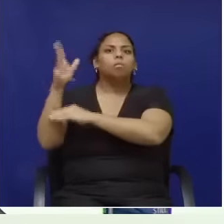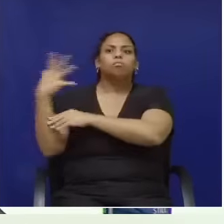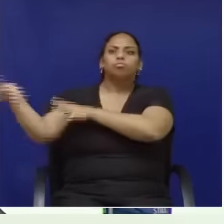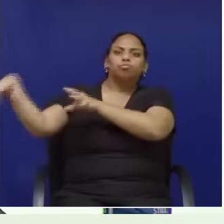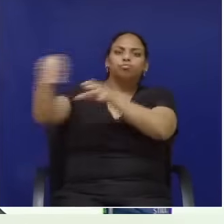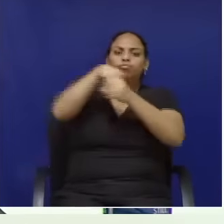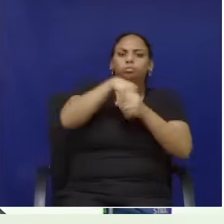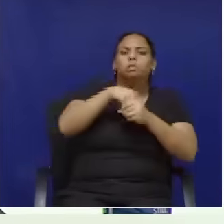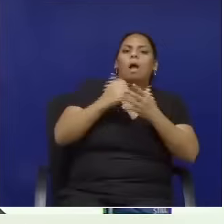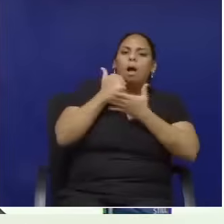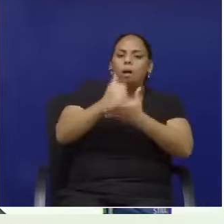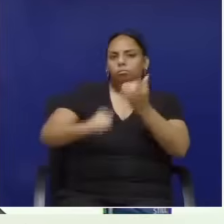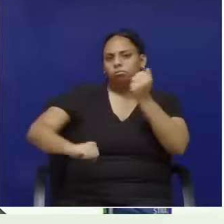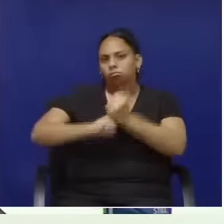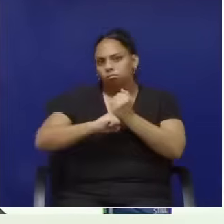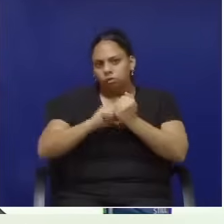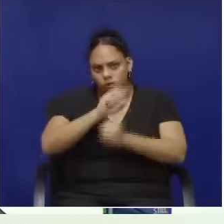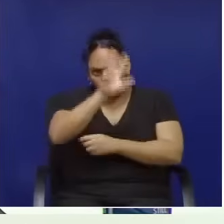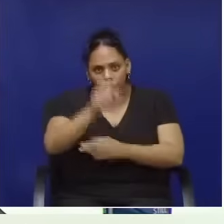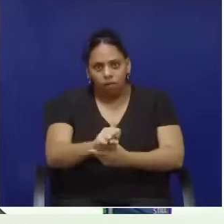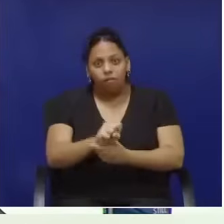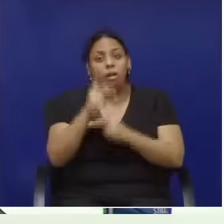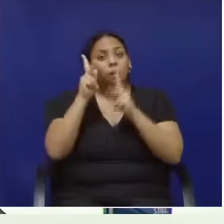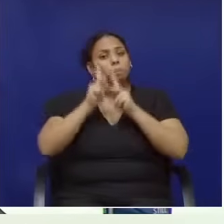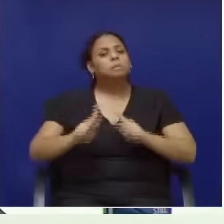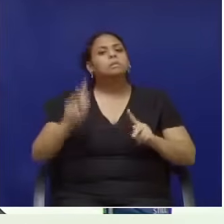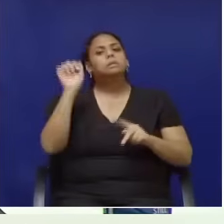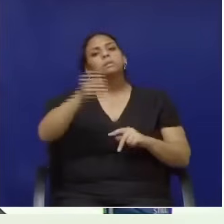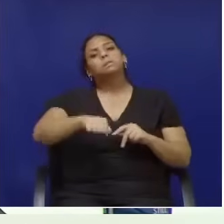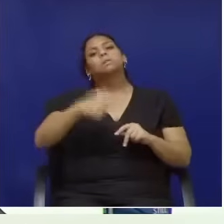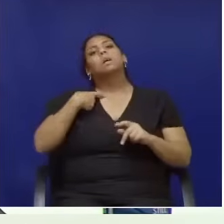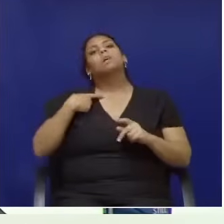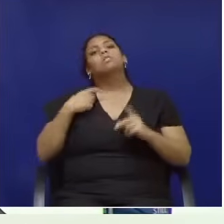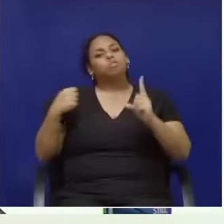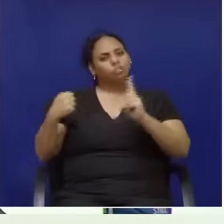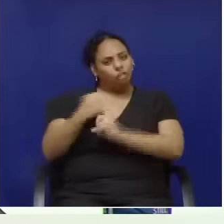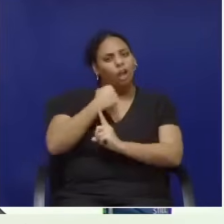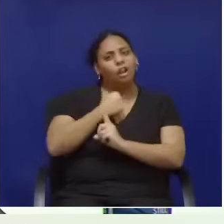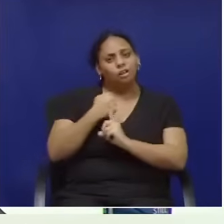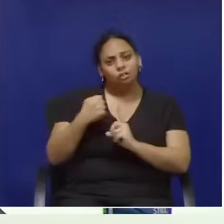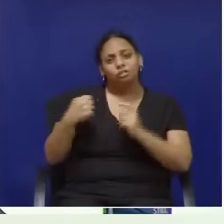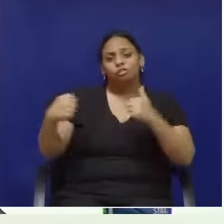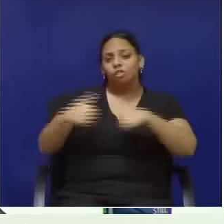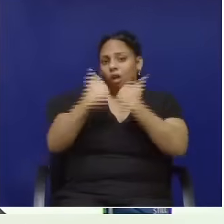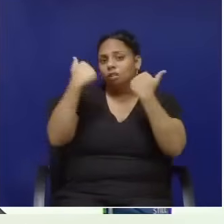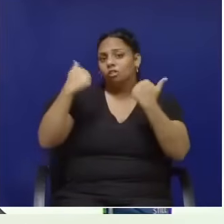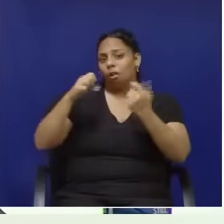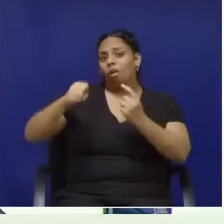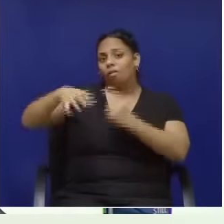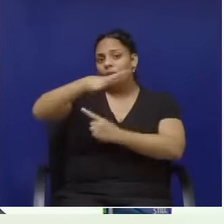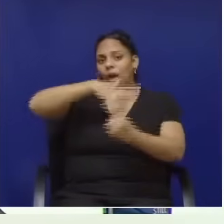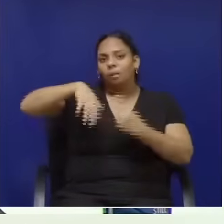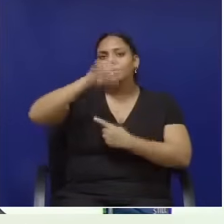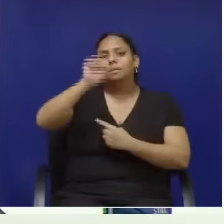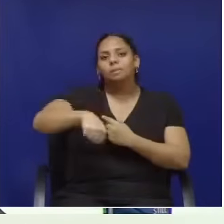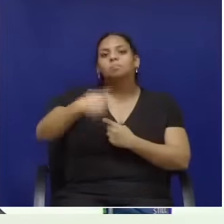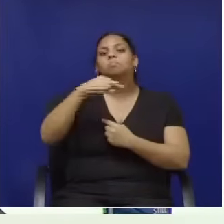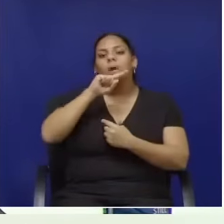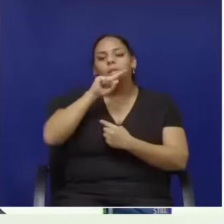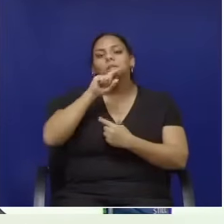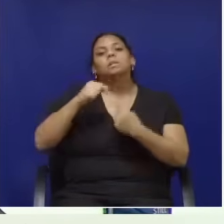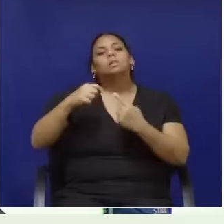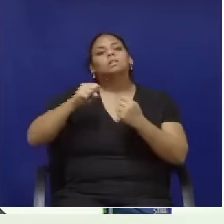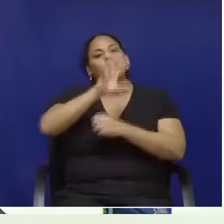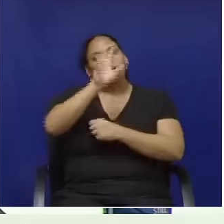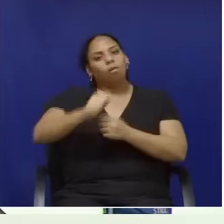efforts in the Eastern DRC, although it's a challenging environment, but South Africa being there, encouraging dialogue, is